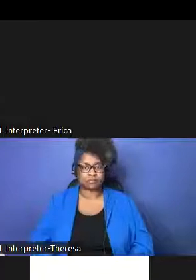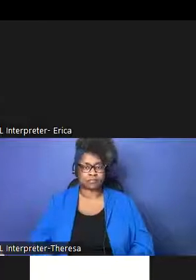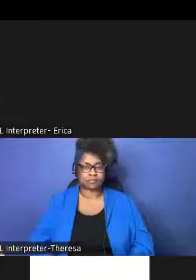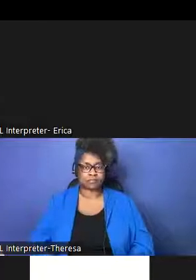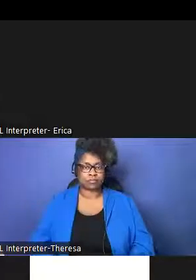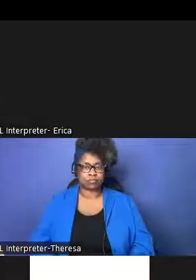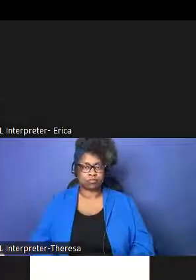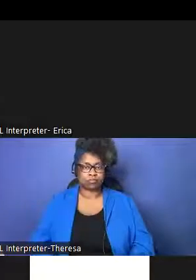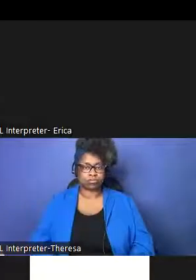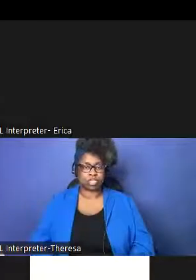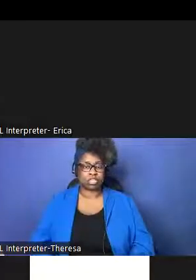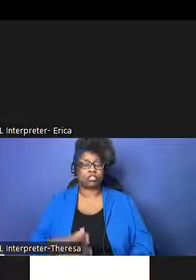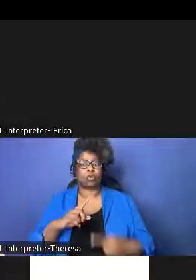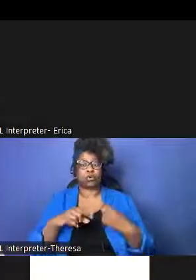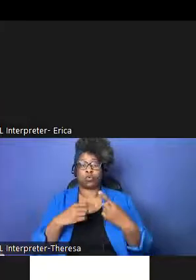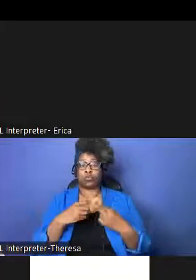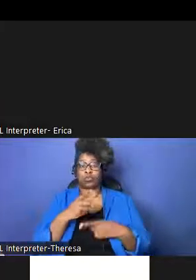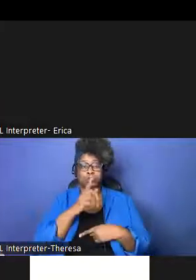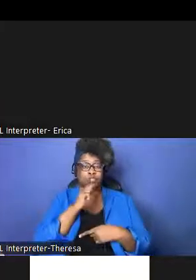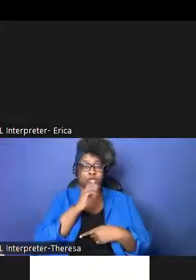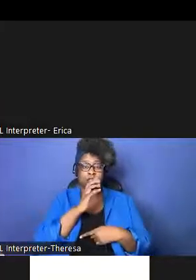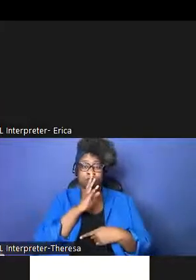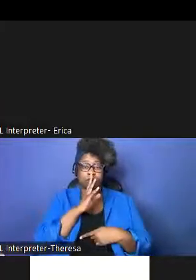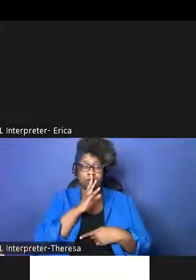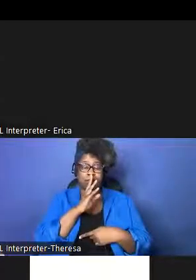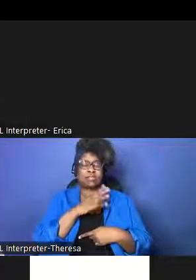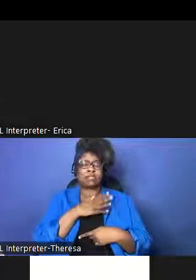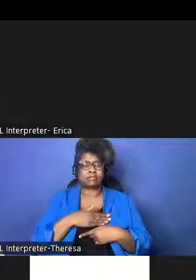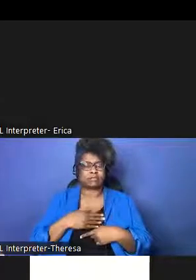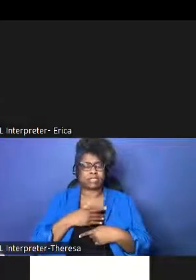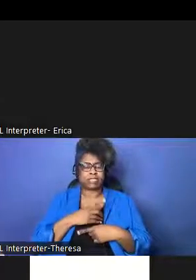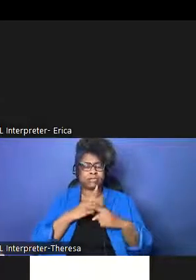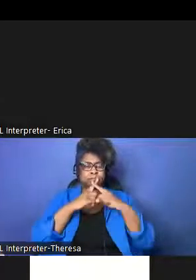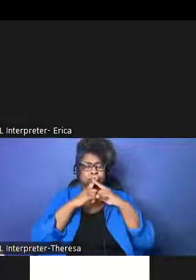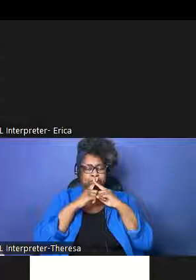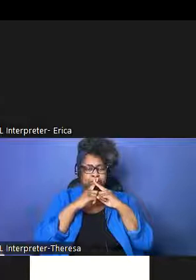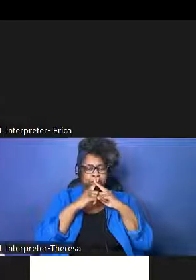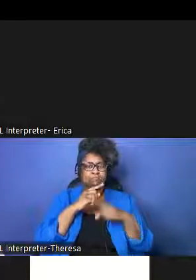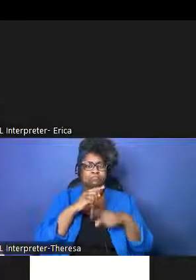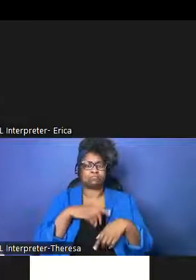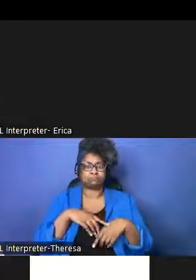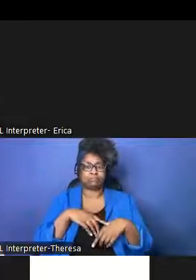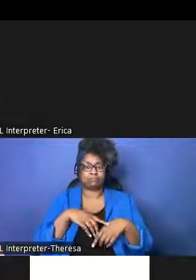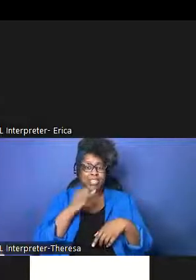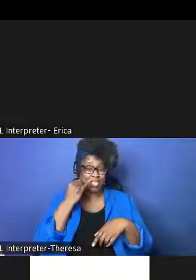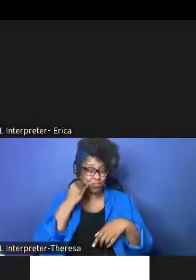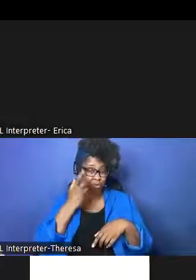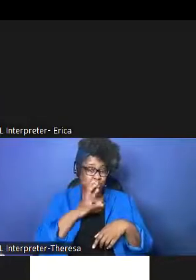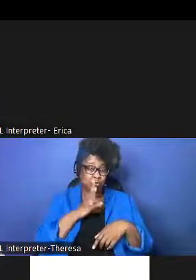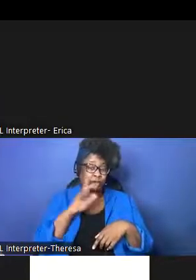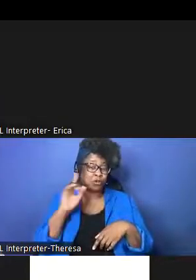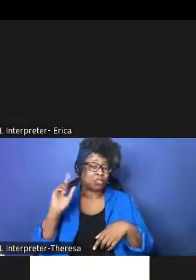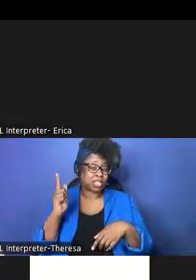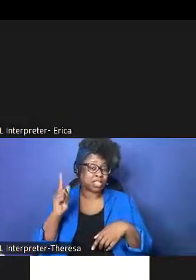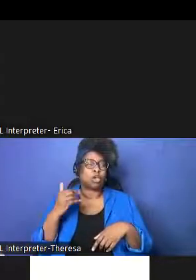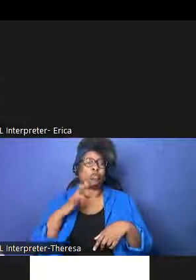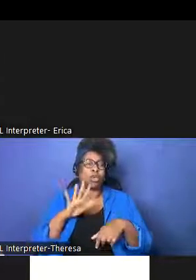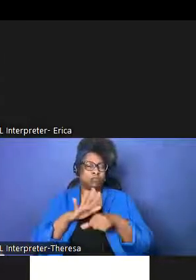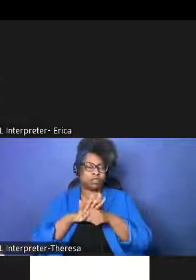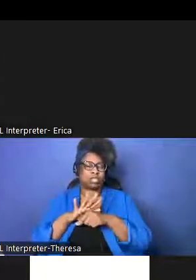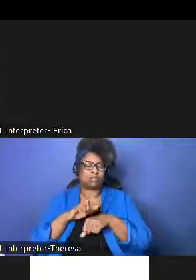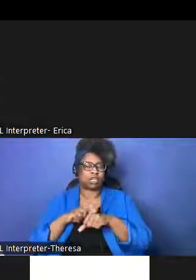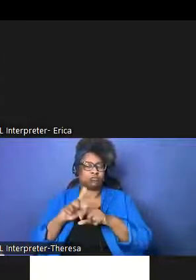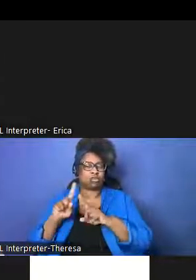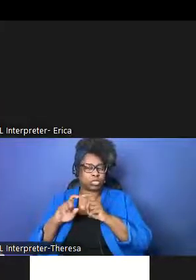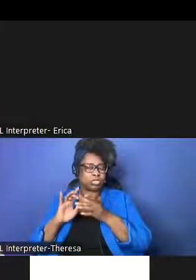So stay muted when you're not talking, please. And if you want to speak, there'll be plenty of time for questions and just comments